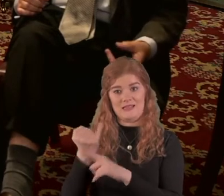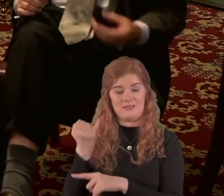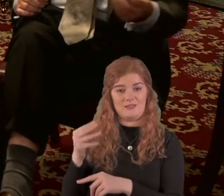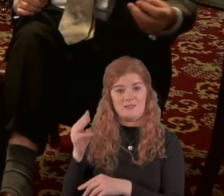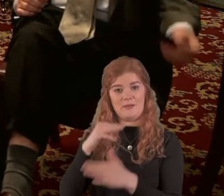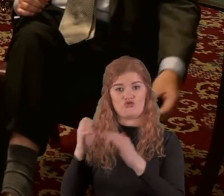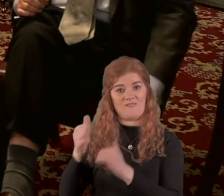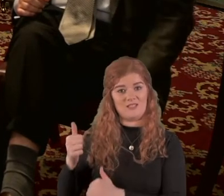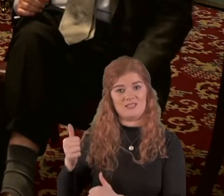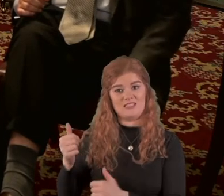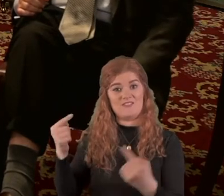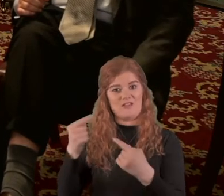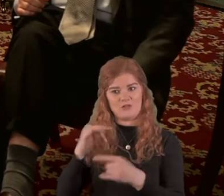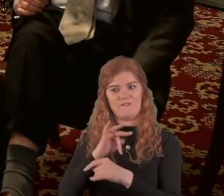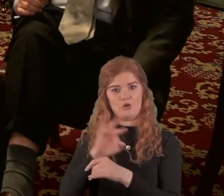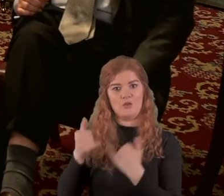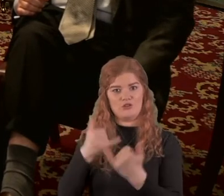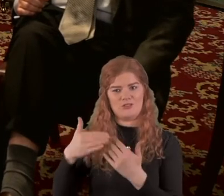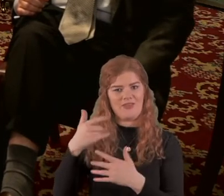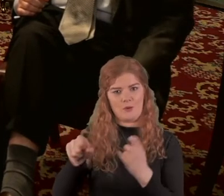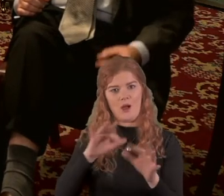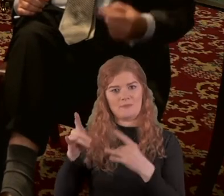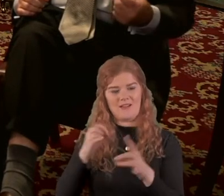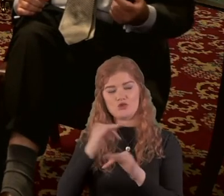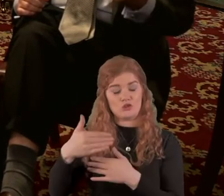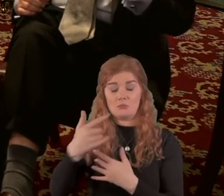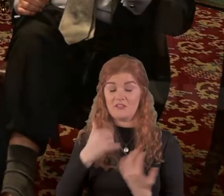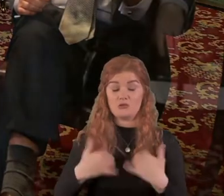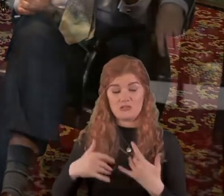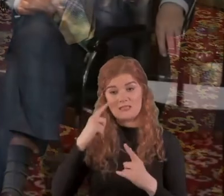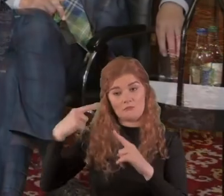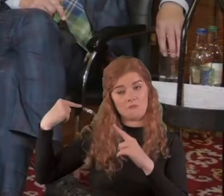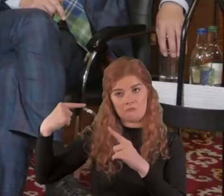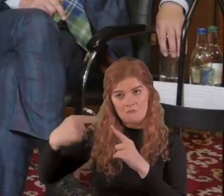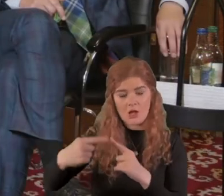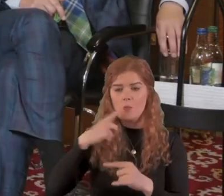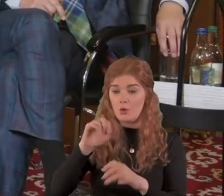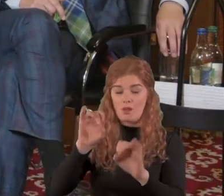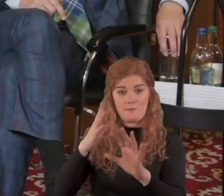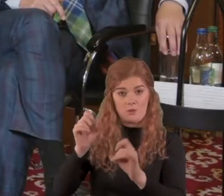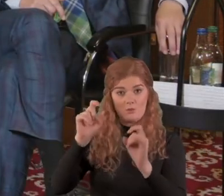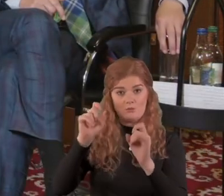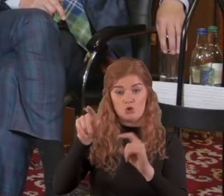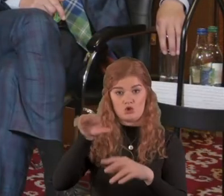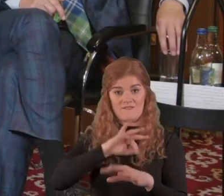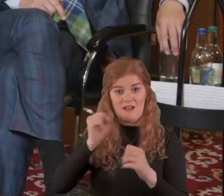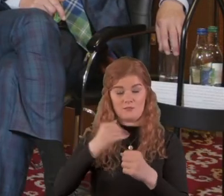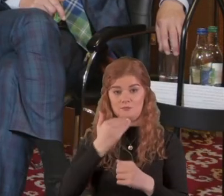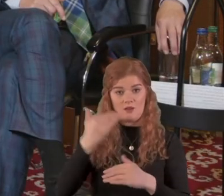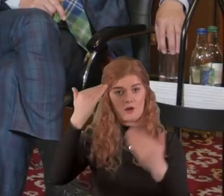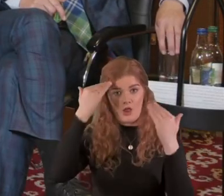Defence a few years afterwards. It's really fascinating. But also, bearing in mind your knowledge of British